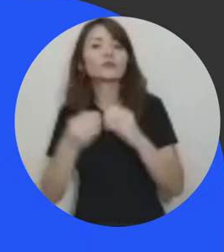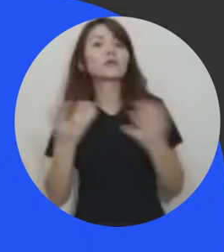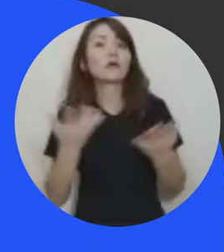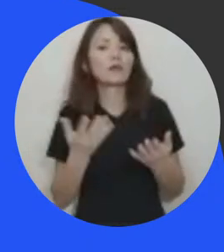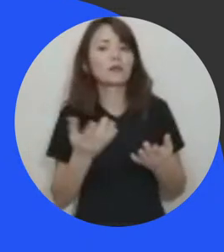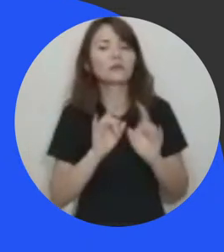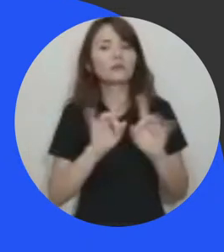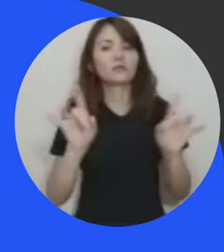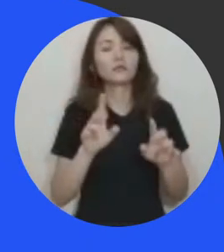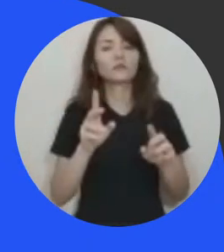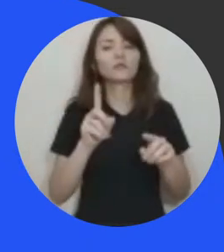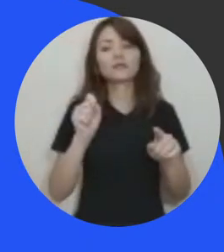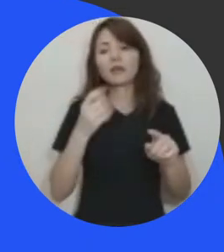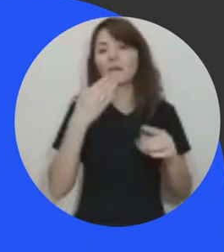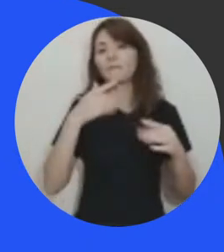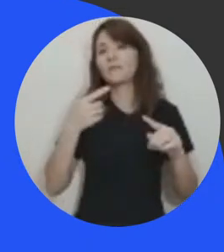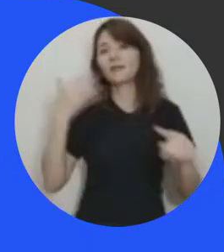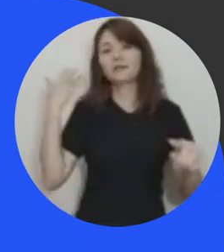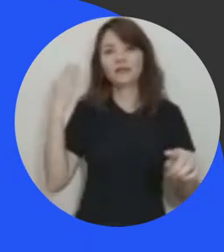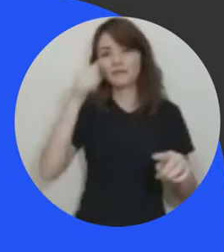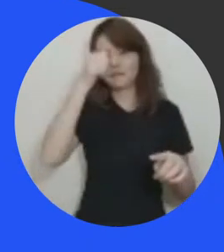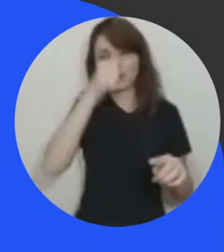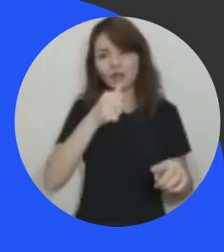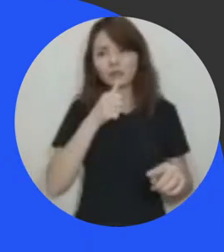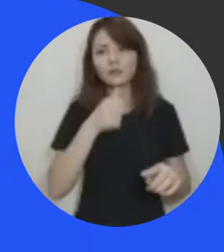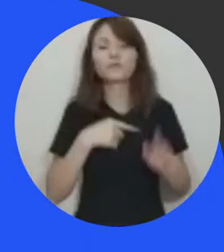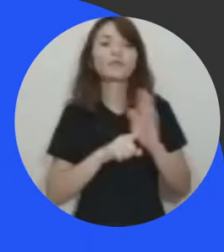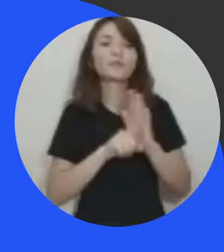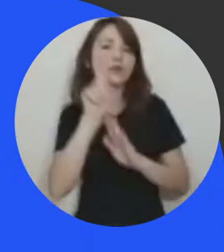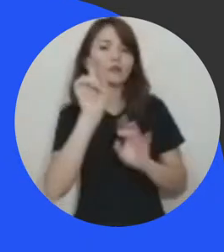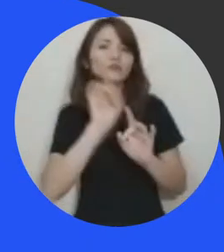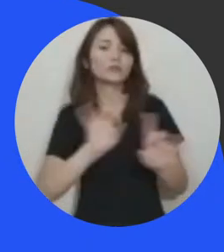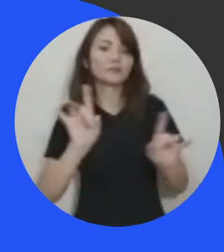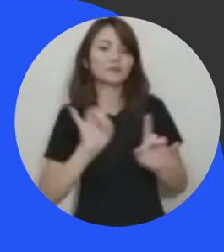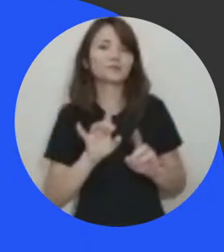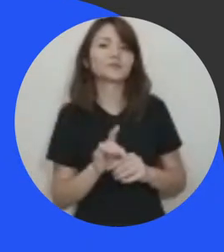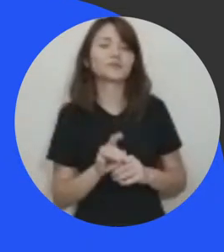wanted to start with a couple of bits of key information. So